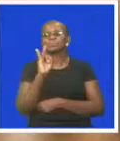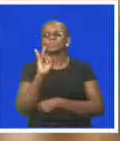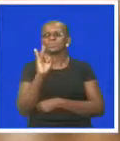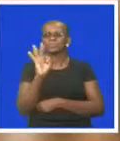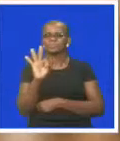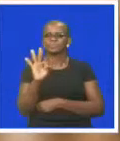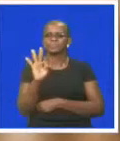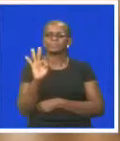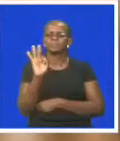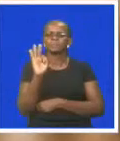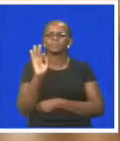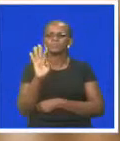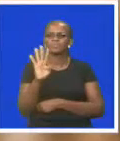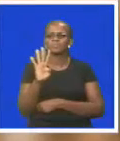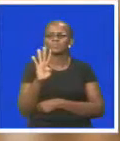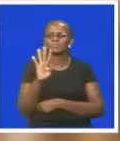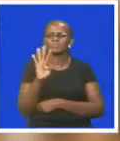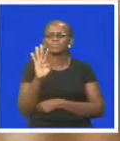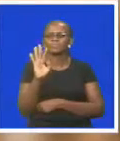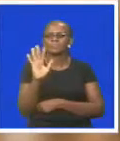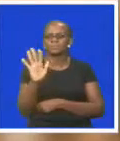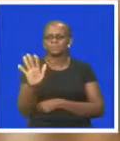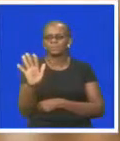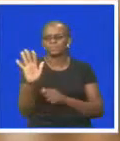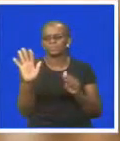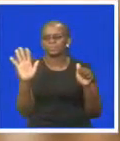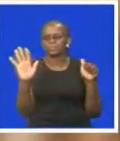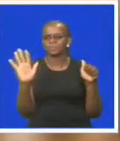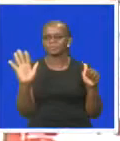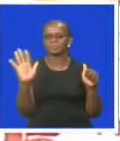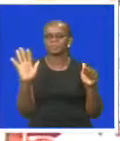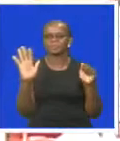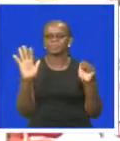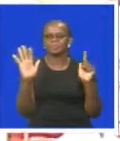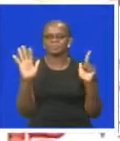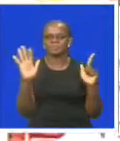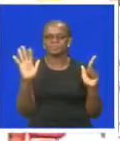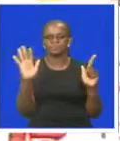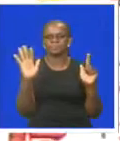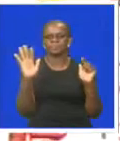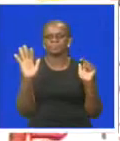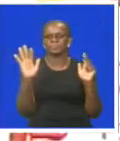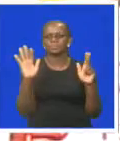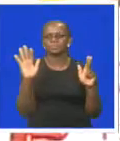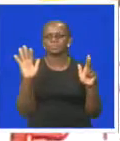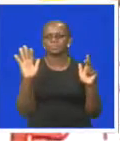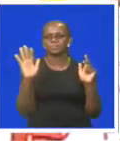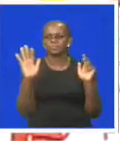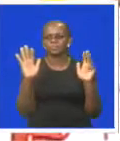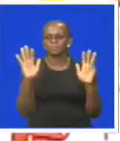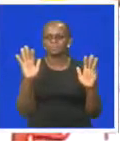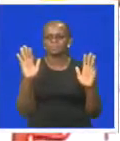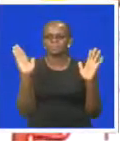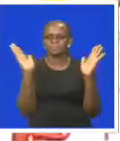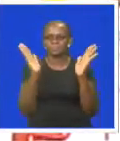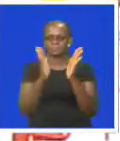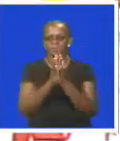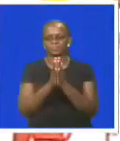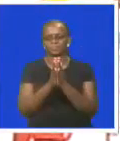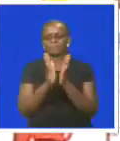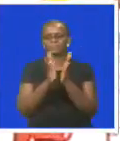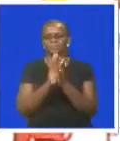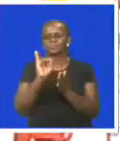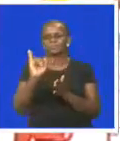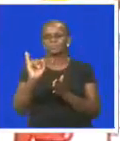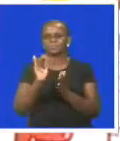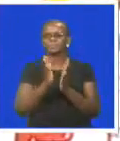2, 3, 4, 5, 6, 7, 8, 9,